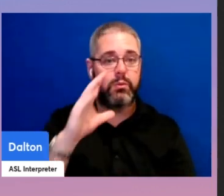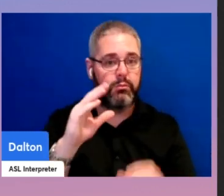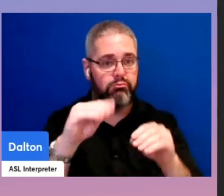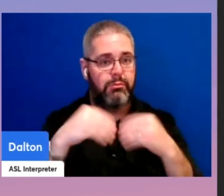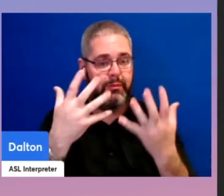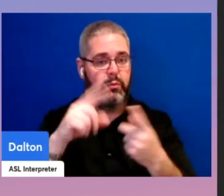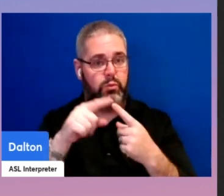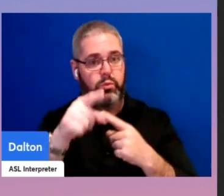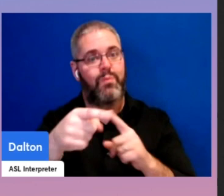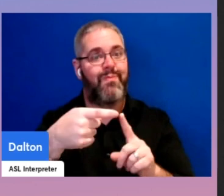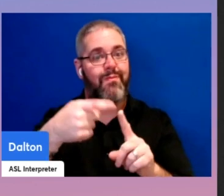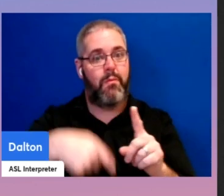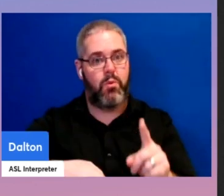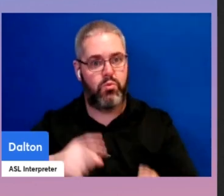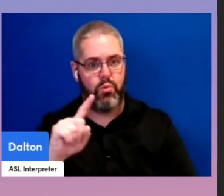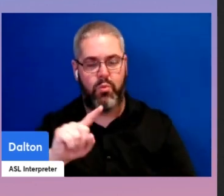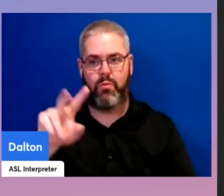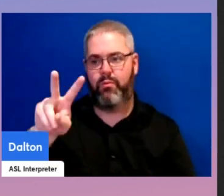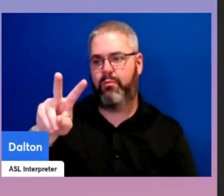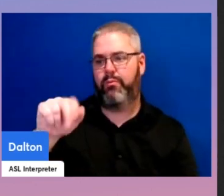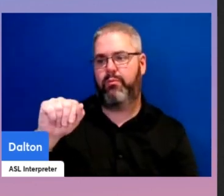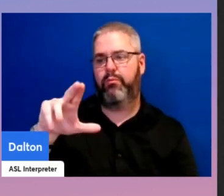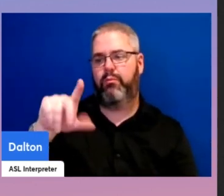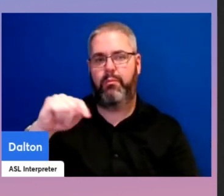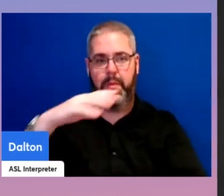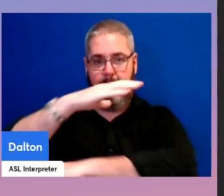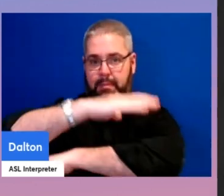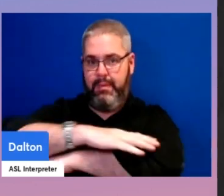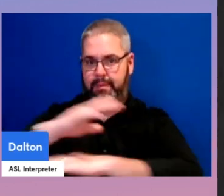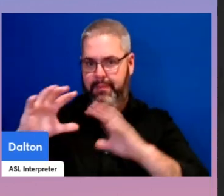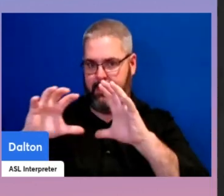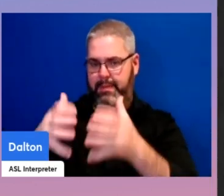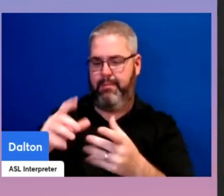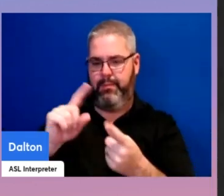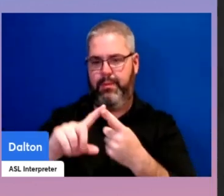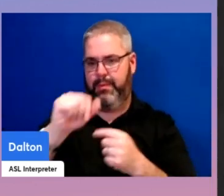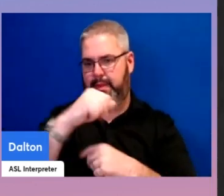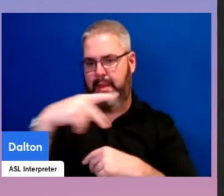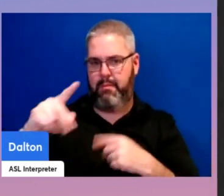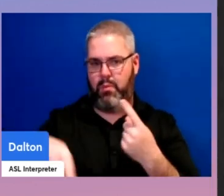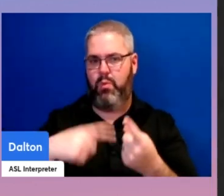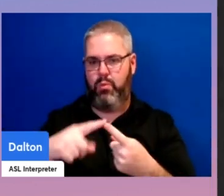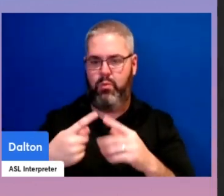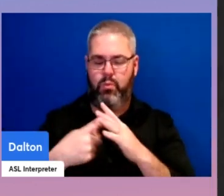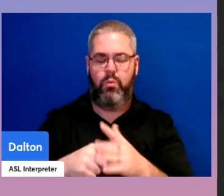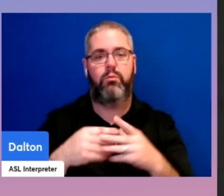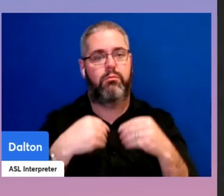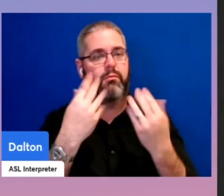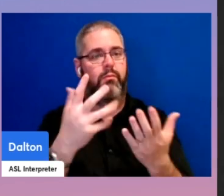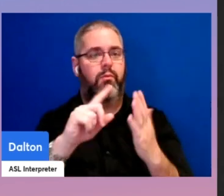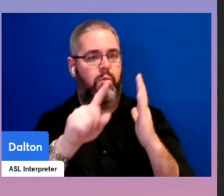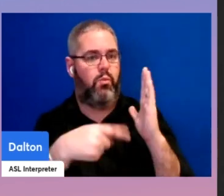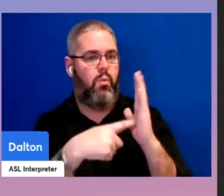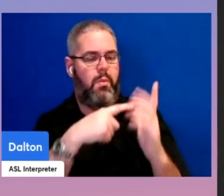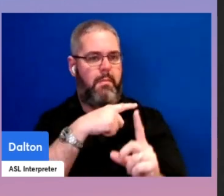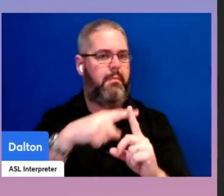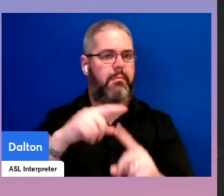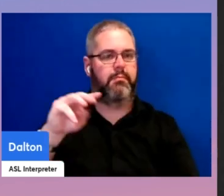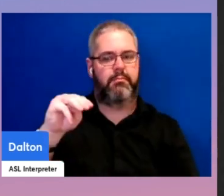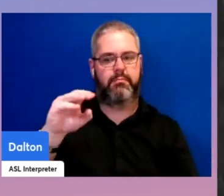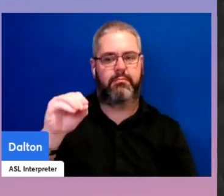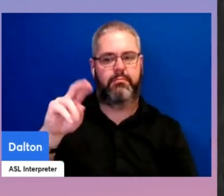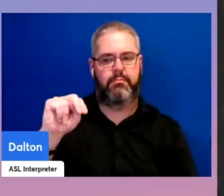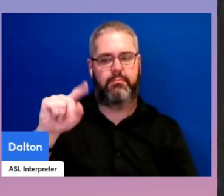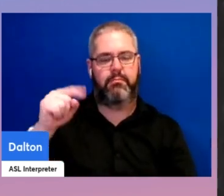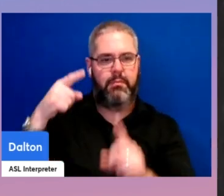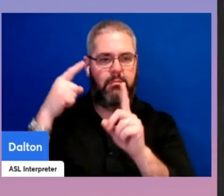from the Vault platform team to the application when they want to get onboarded. You're going to get back a role and a mount point. And we talked about roles